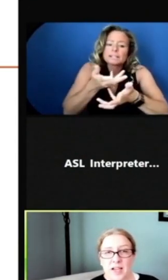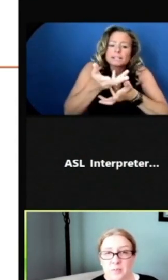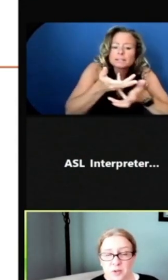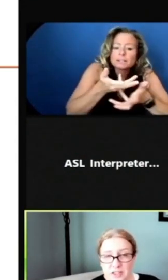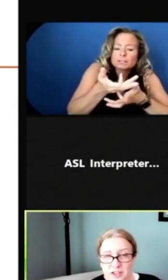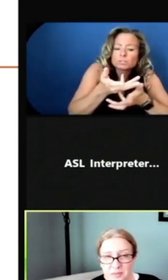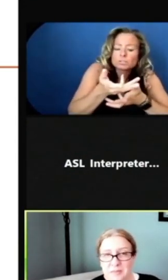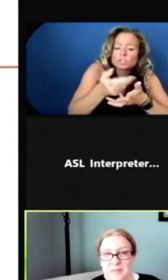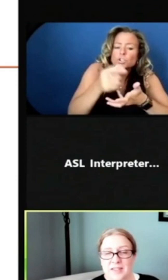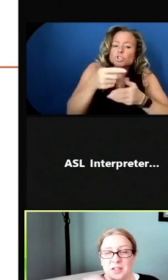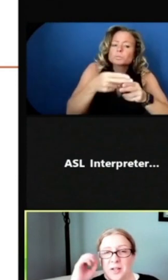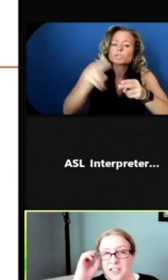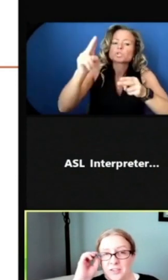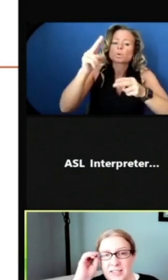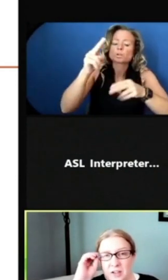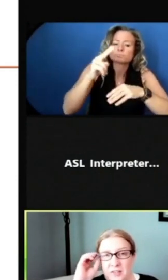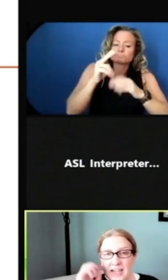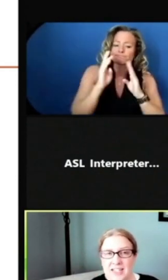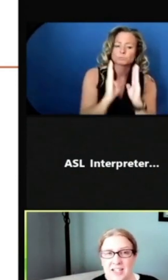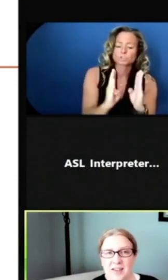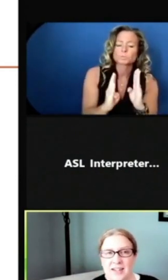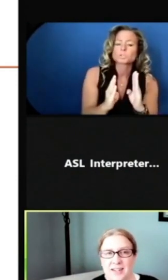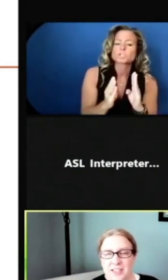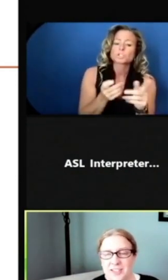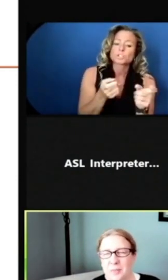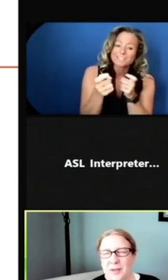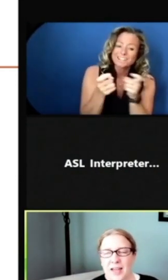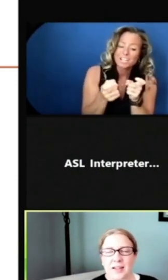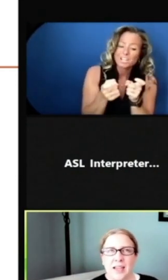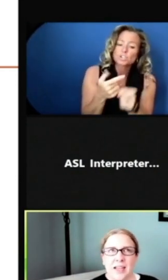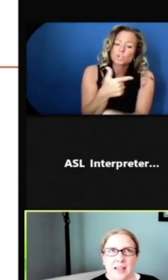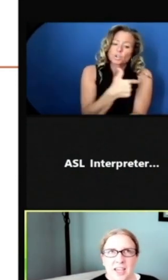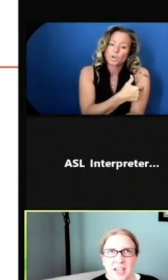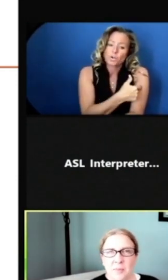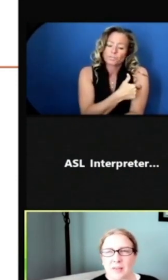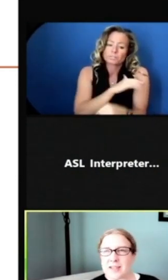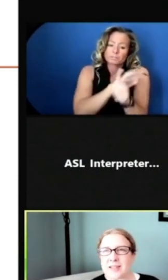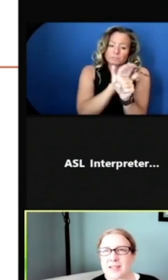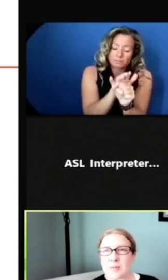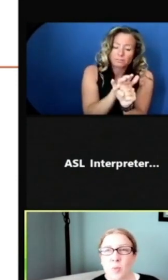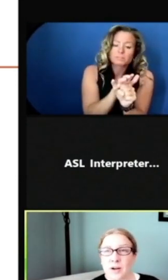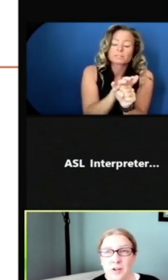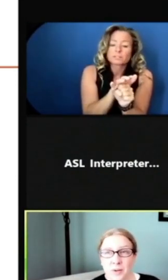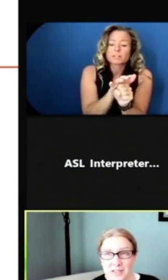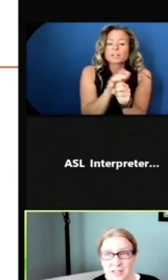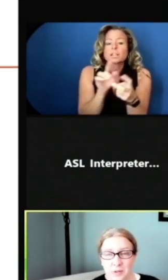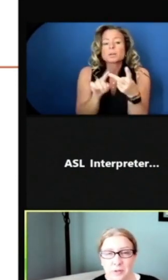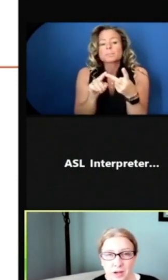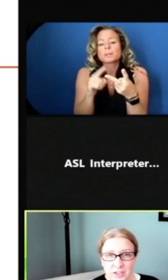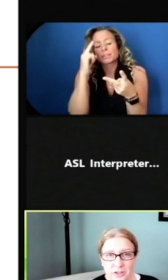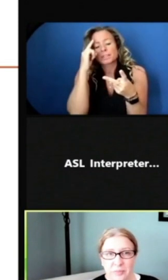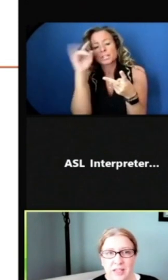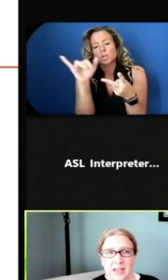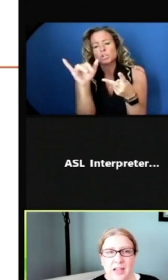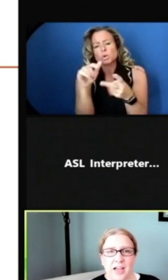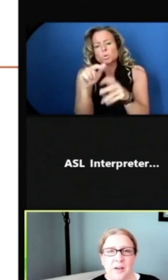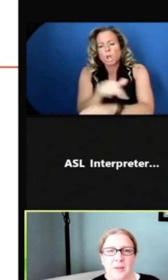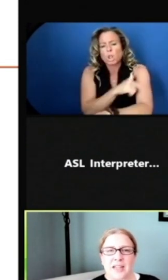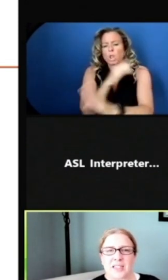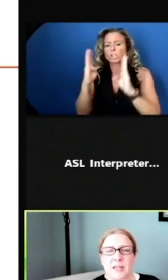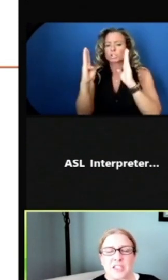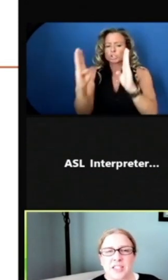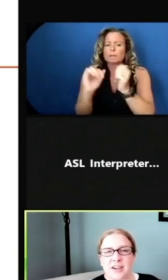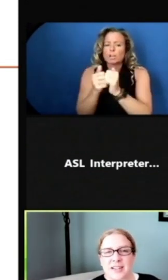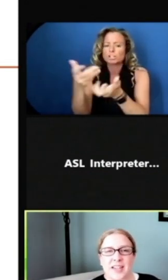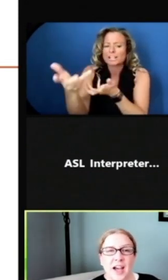both short-term, so you can address COVID-19 vaccination, but then thinking about this as what are you going to do long-term,